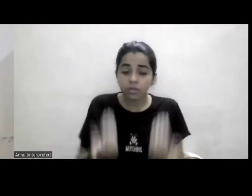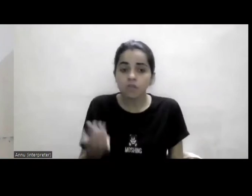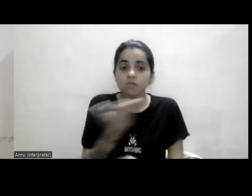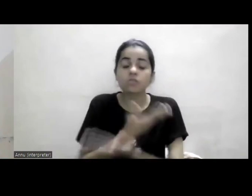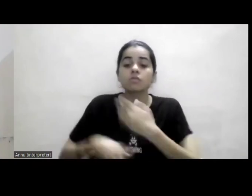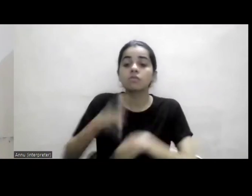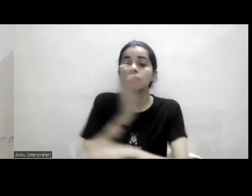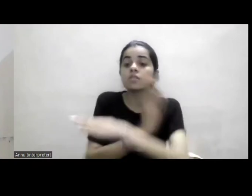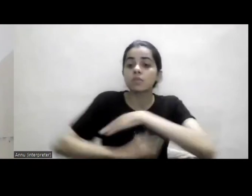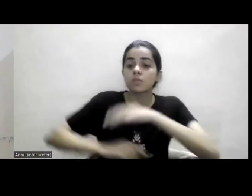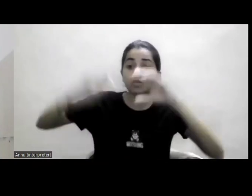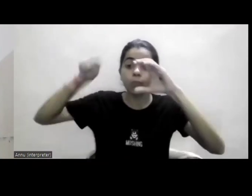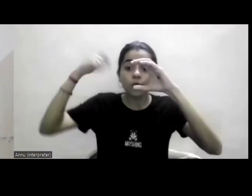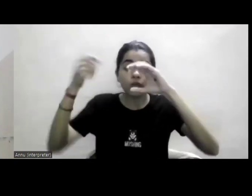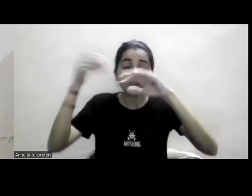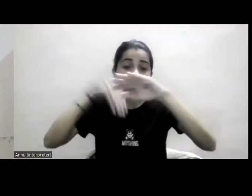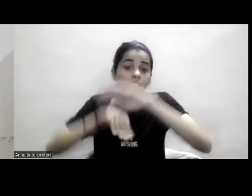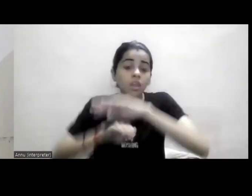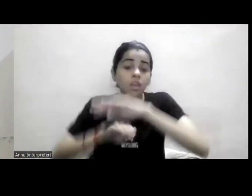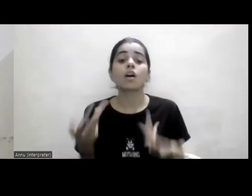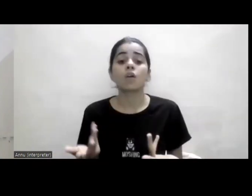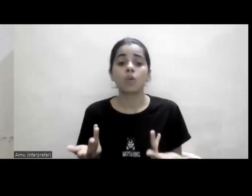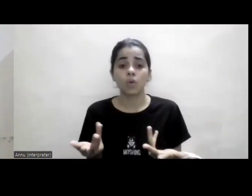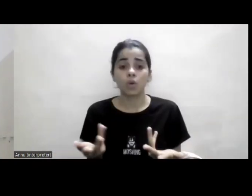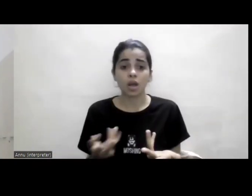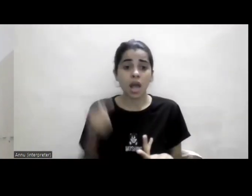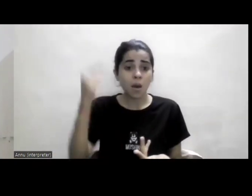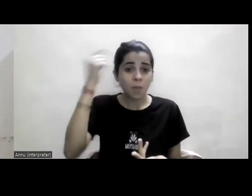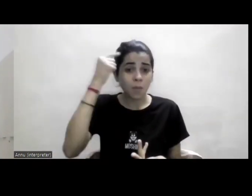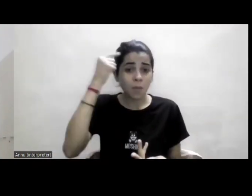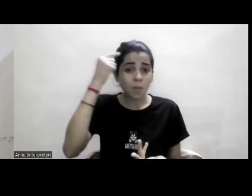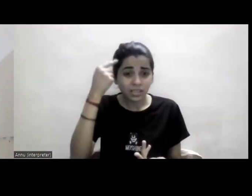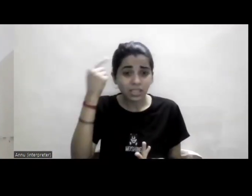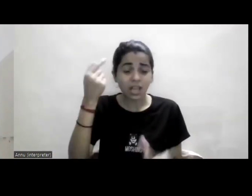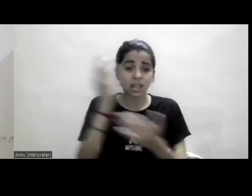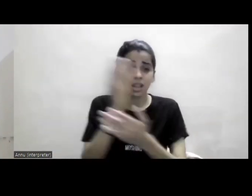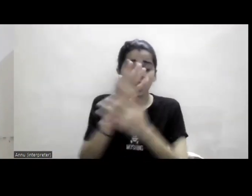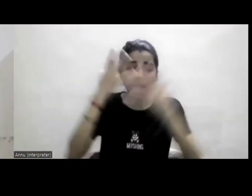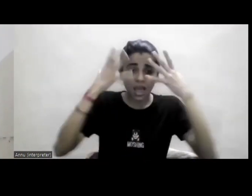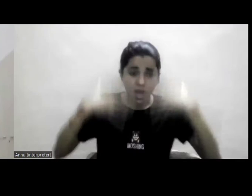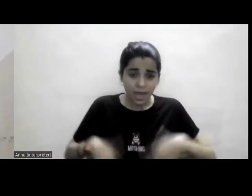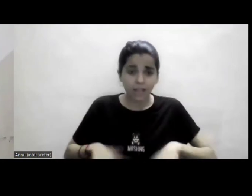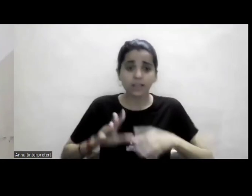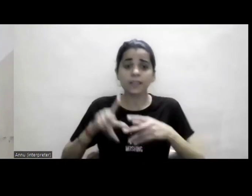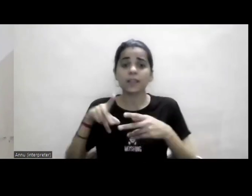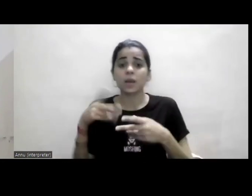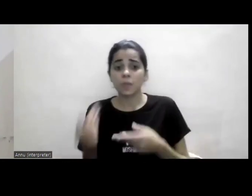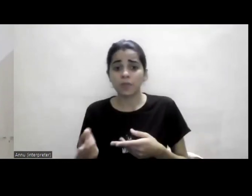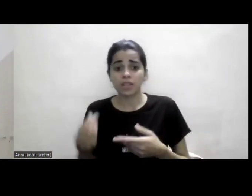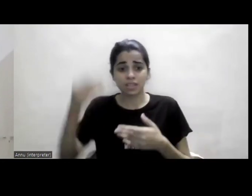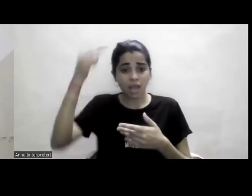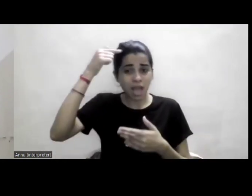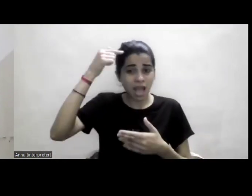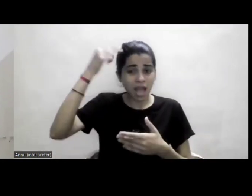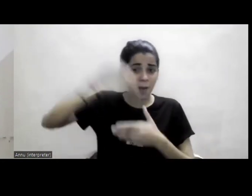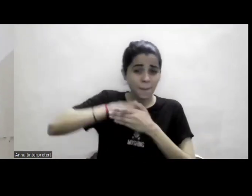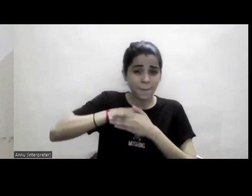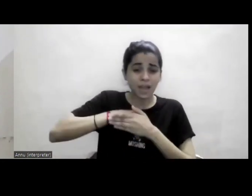studies, looking at various mental health issues, looking at various hidden invisible